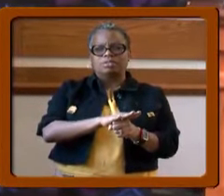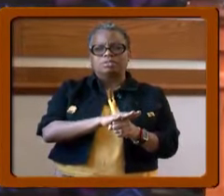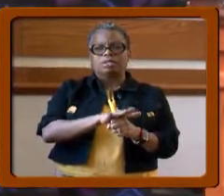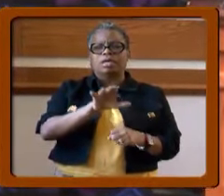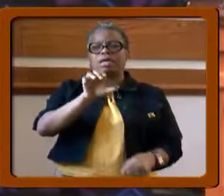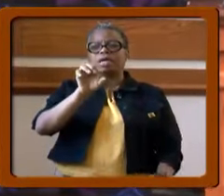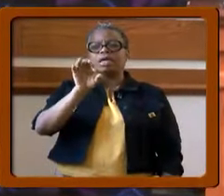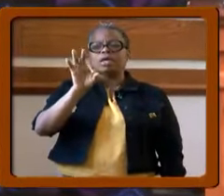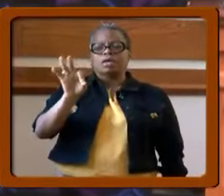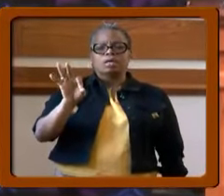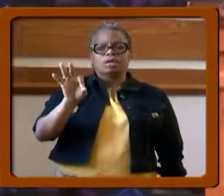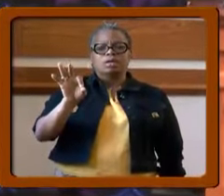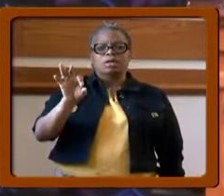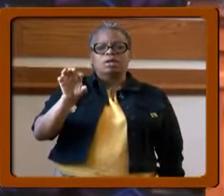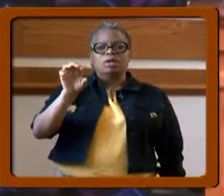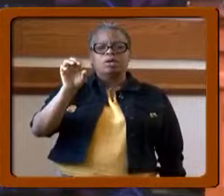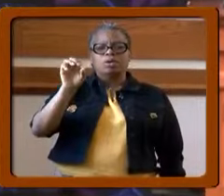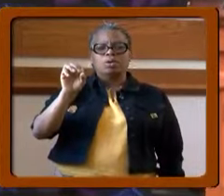of Opal